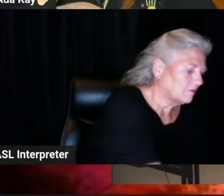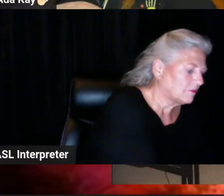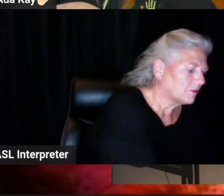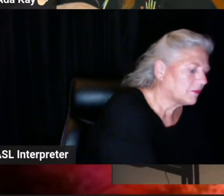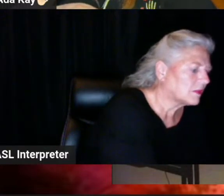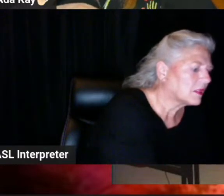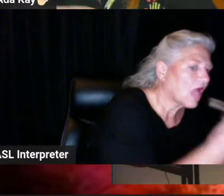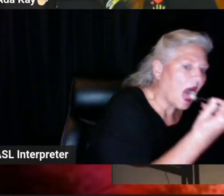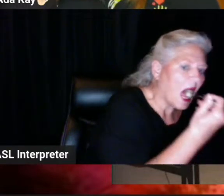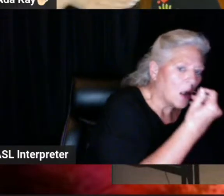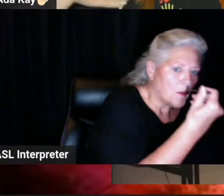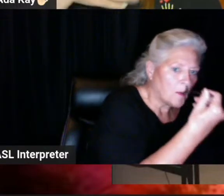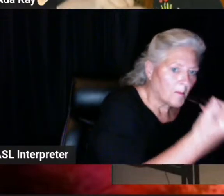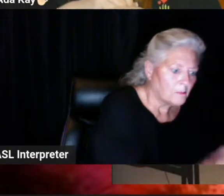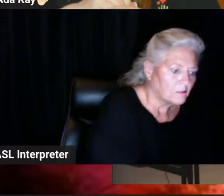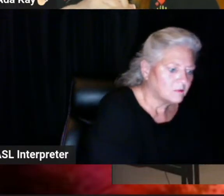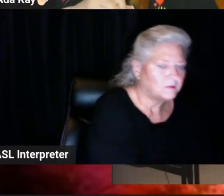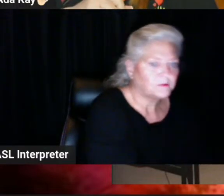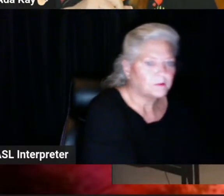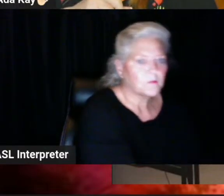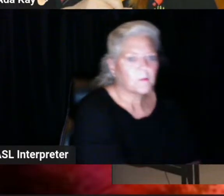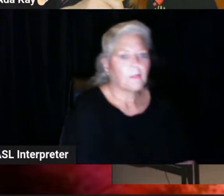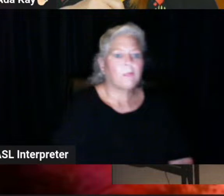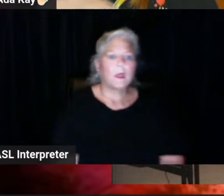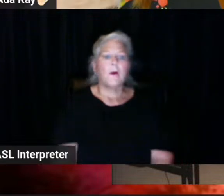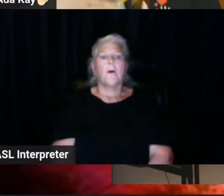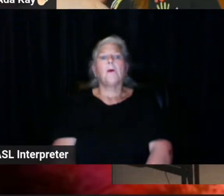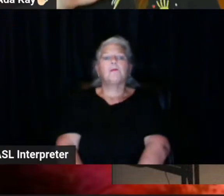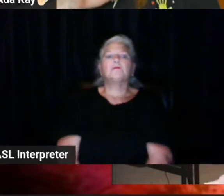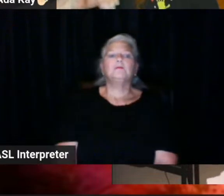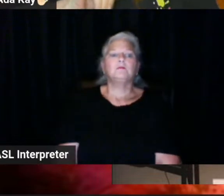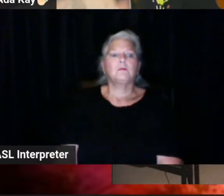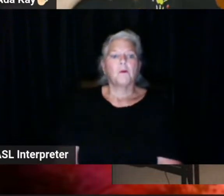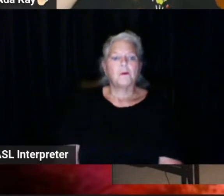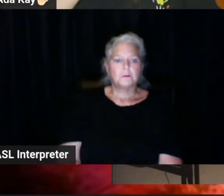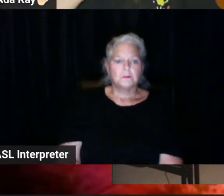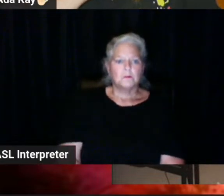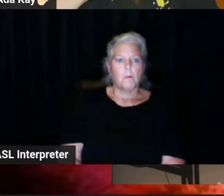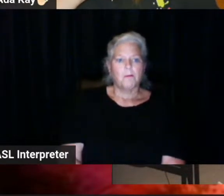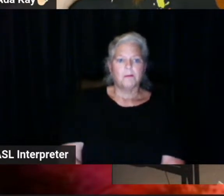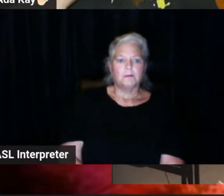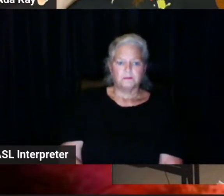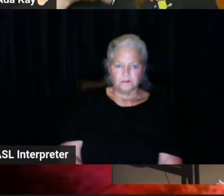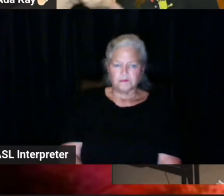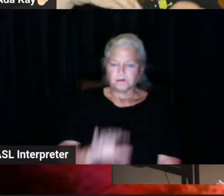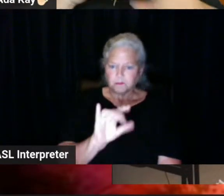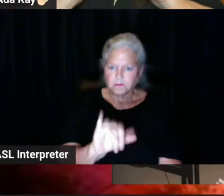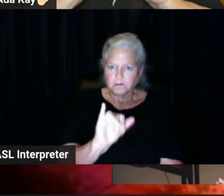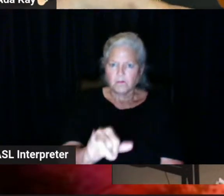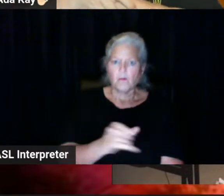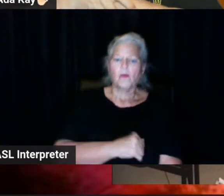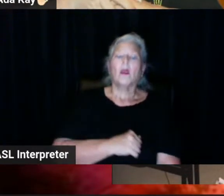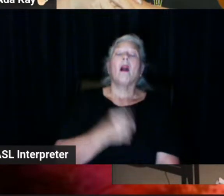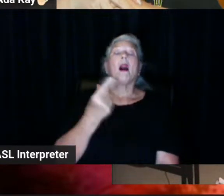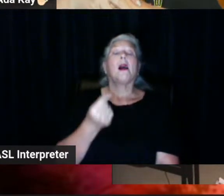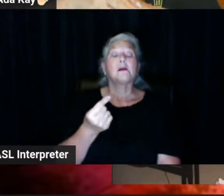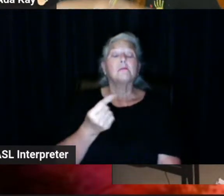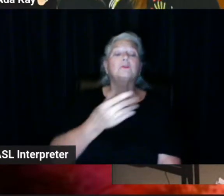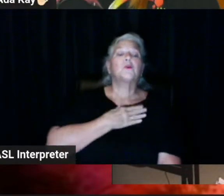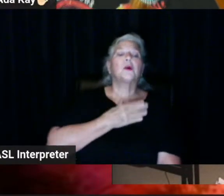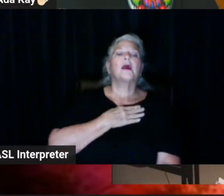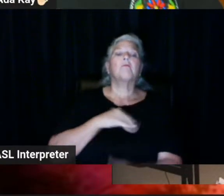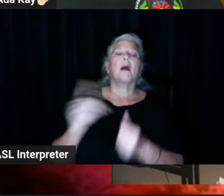but I will stay quiet. No need to leave. Exercising my First